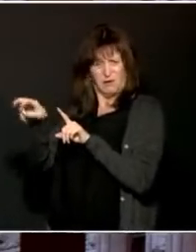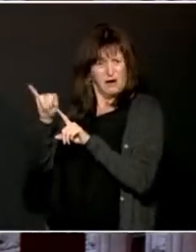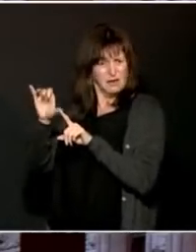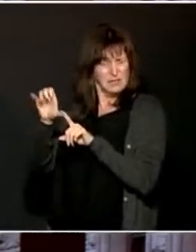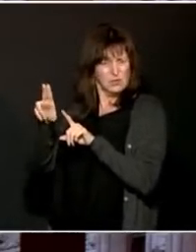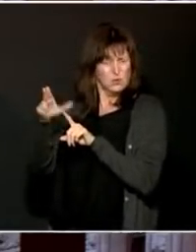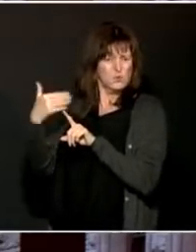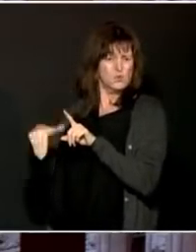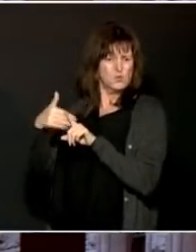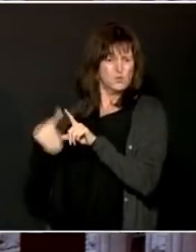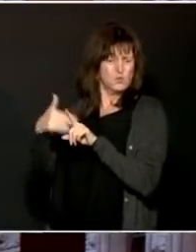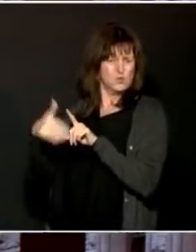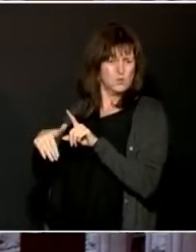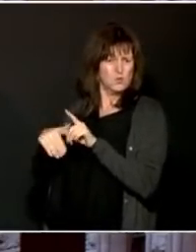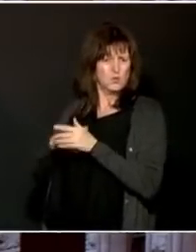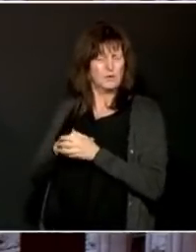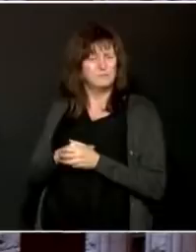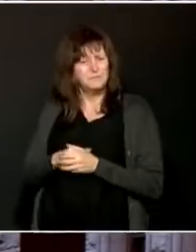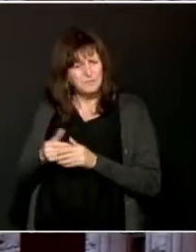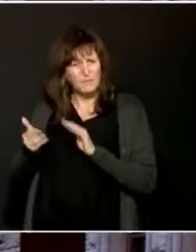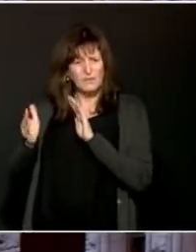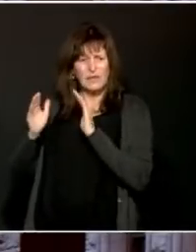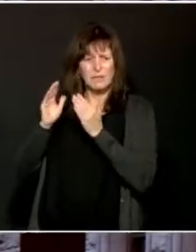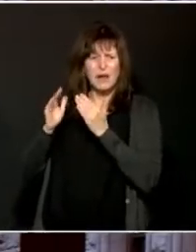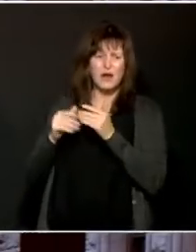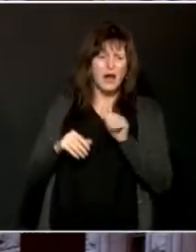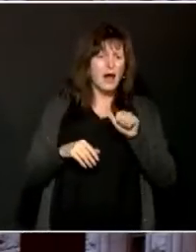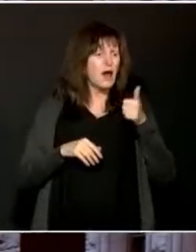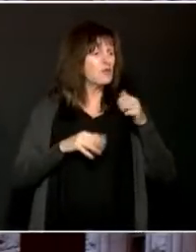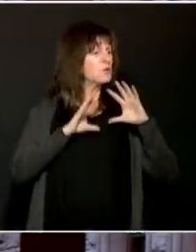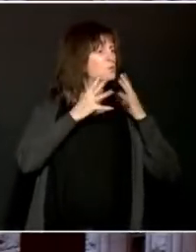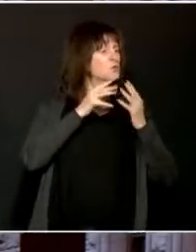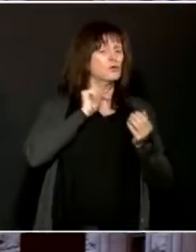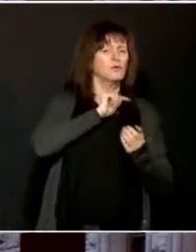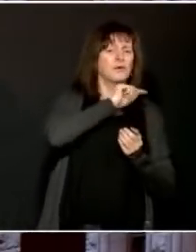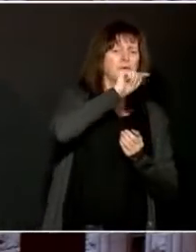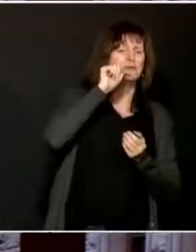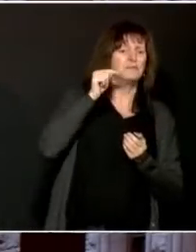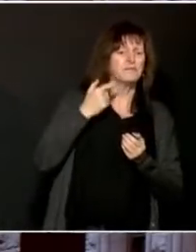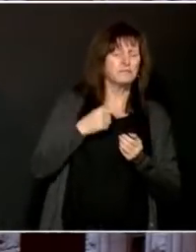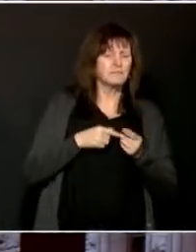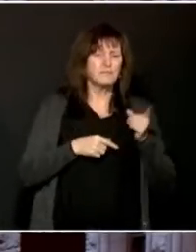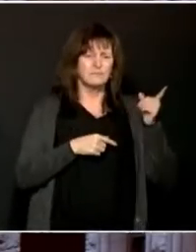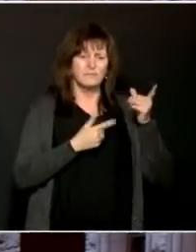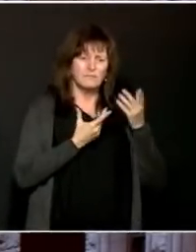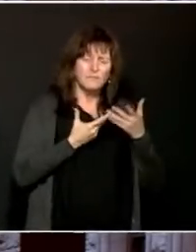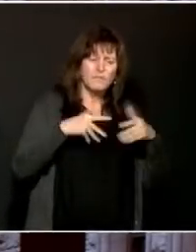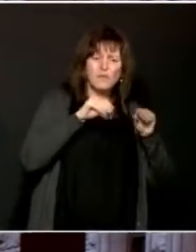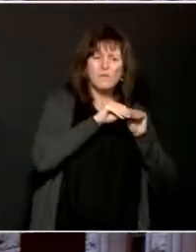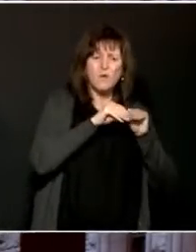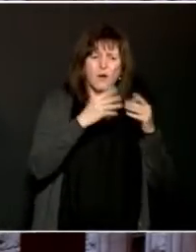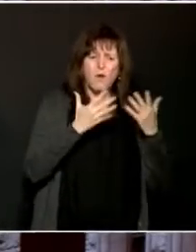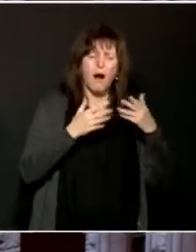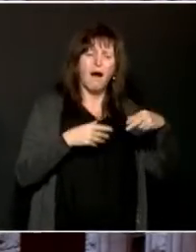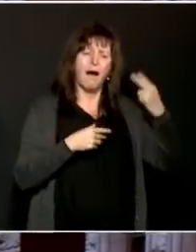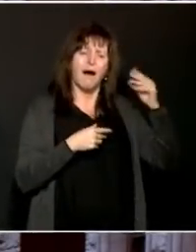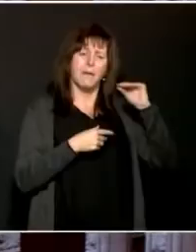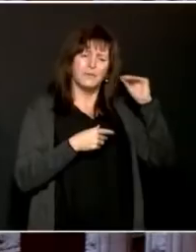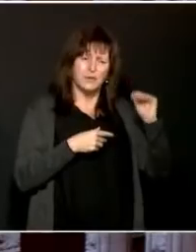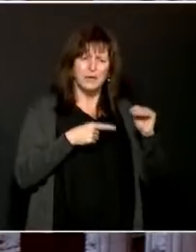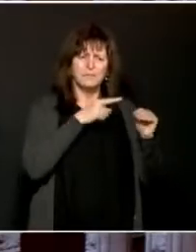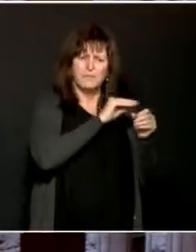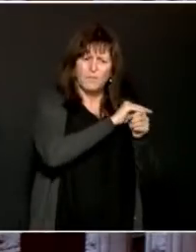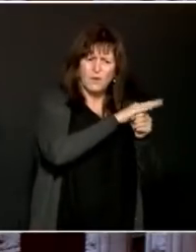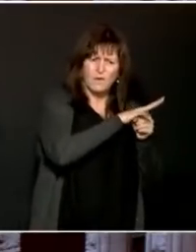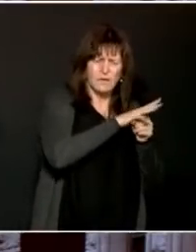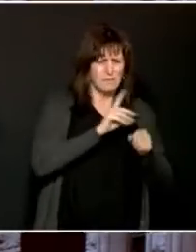other parts of the world, higher levels compared to the other COVID of higher mortality rates and affecting younger people.